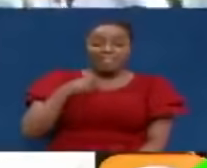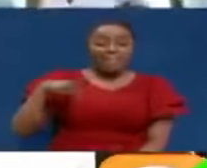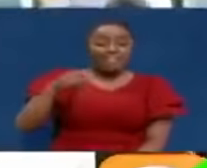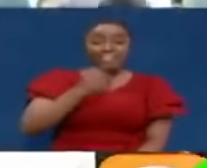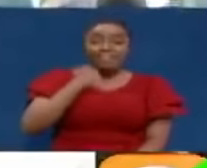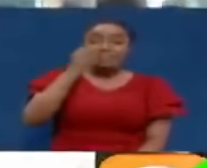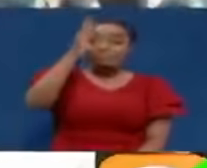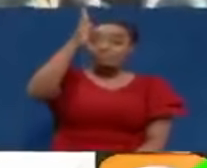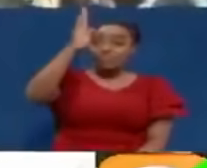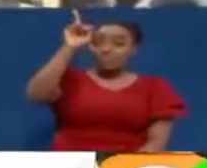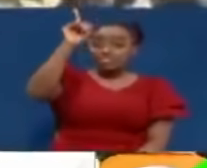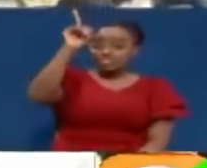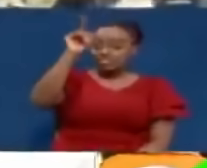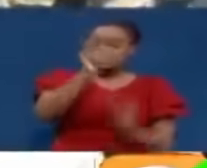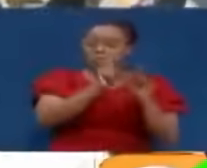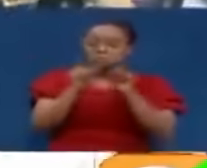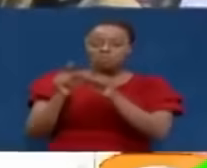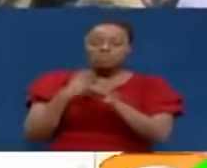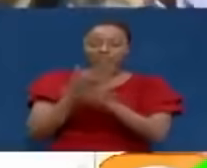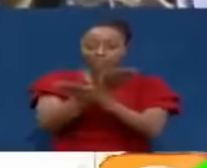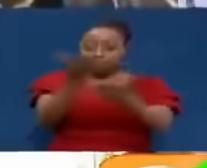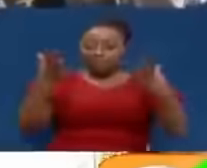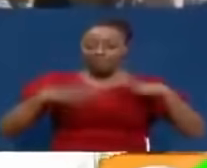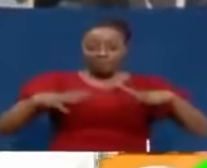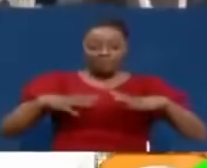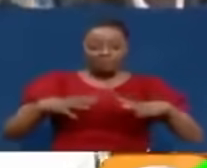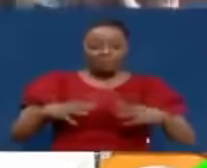tuko na Mungu na tuko na wananchi.